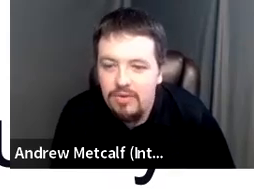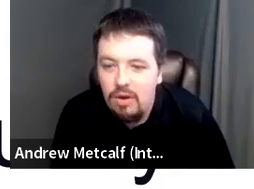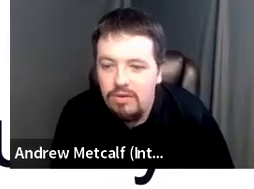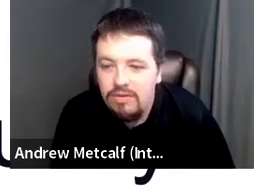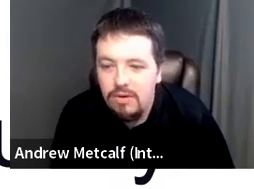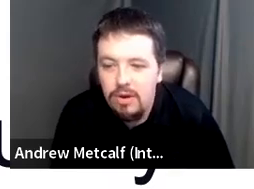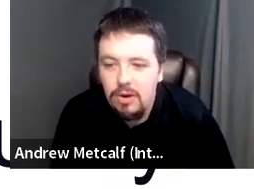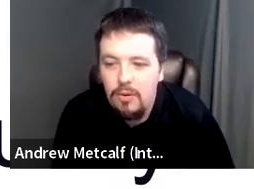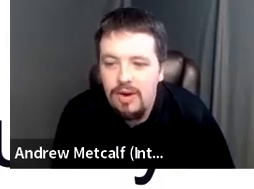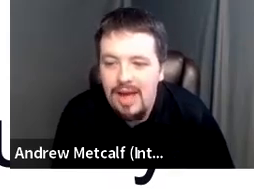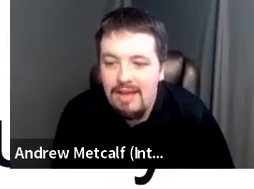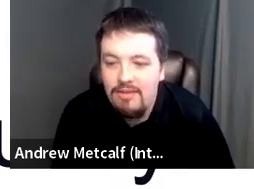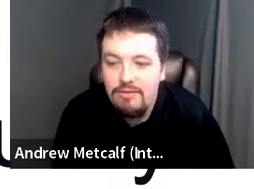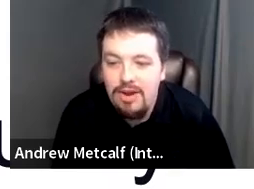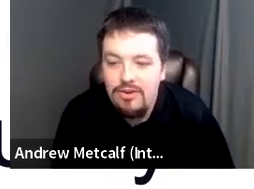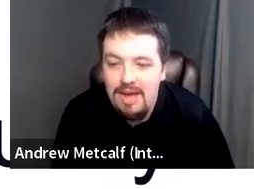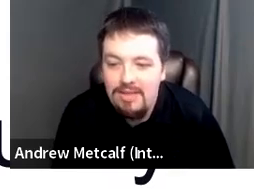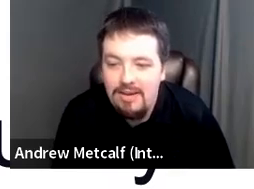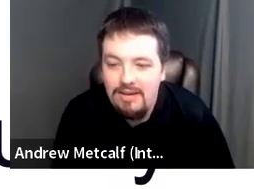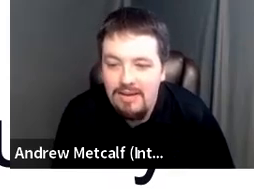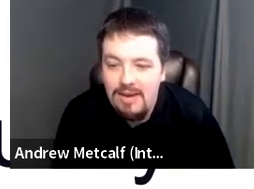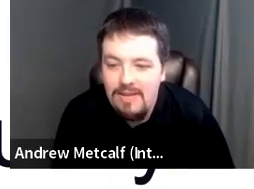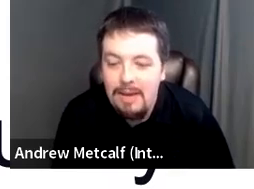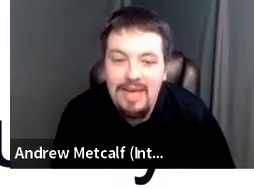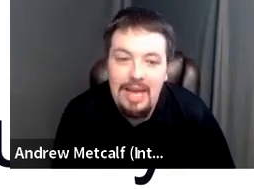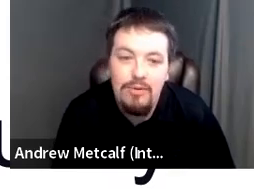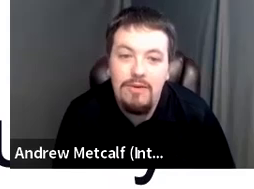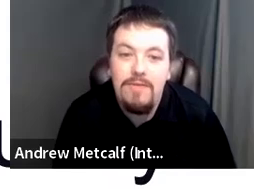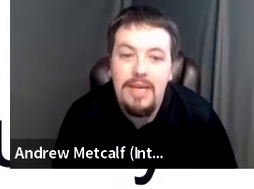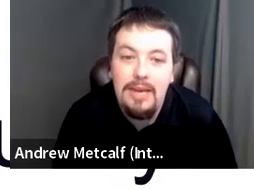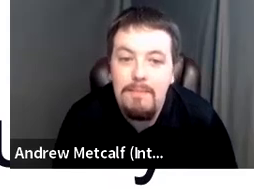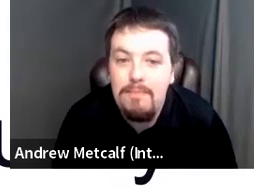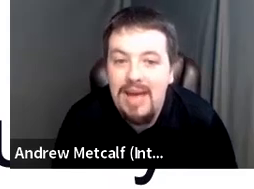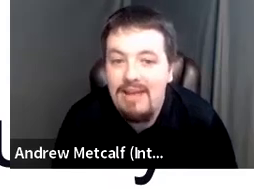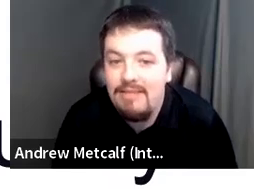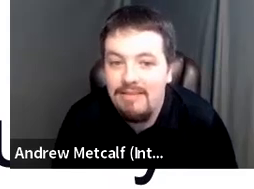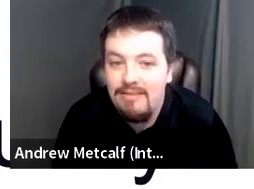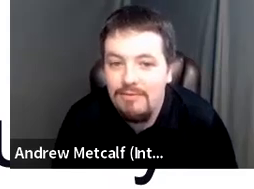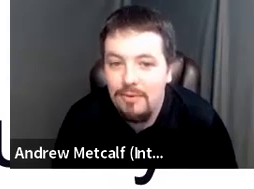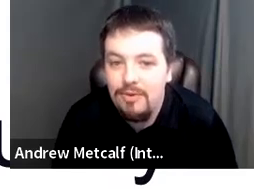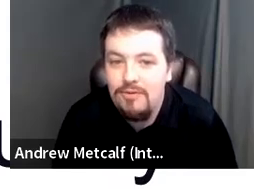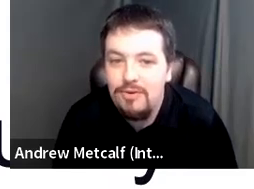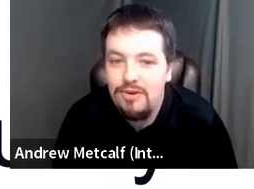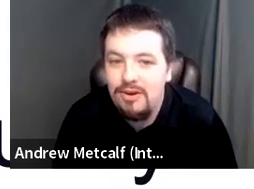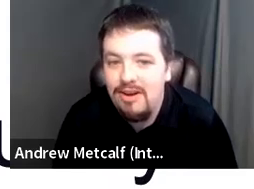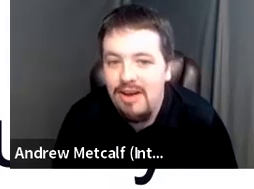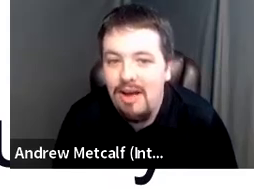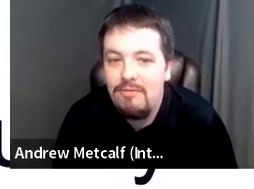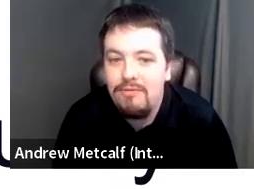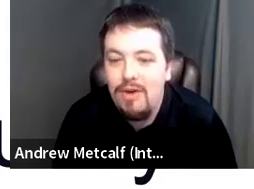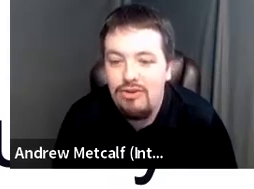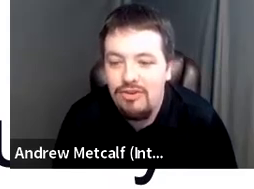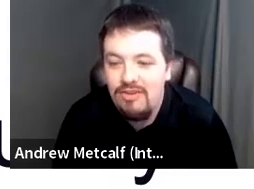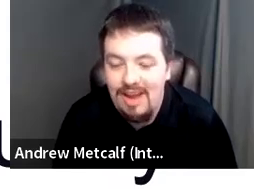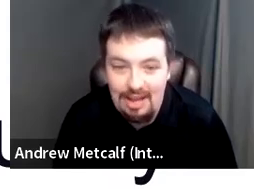It was also known as the French method. That became sort of the basis for the future